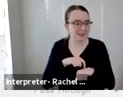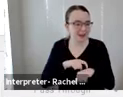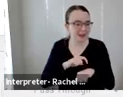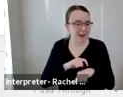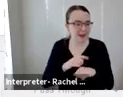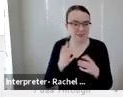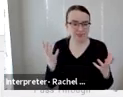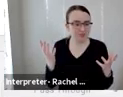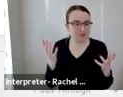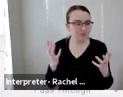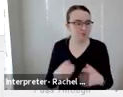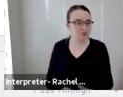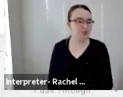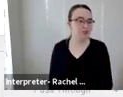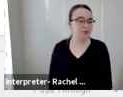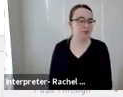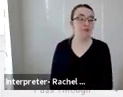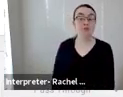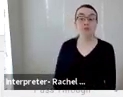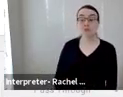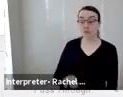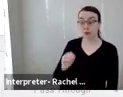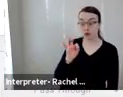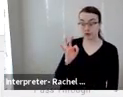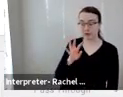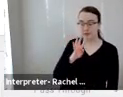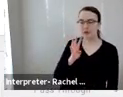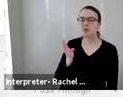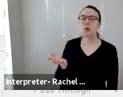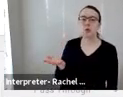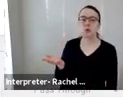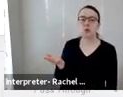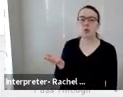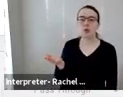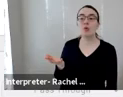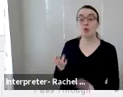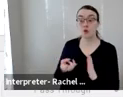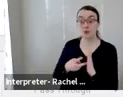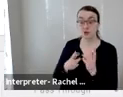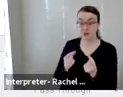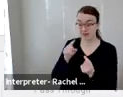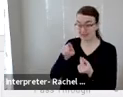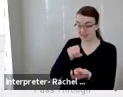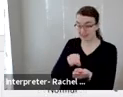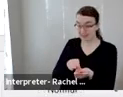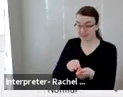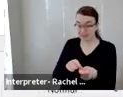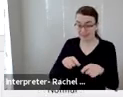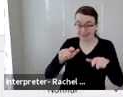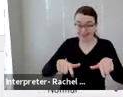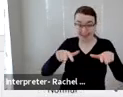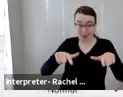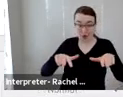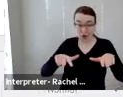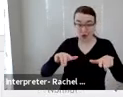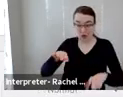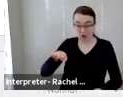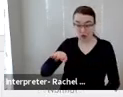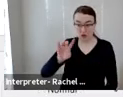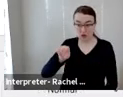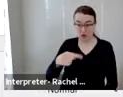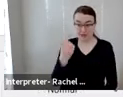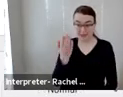So you're saying like to do this specific layer right here, just this